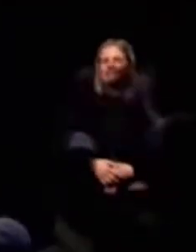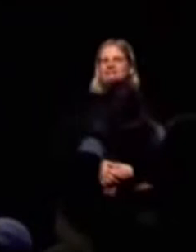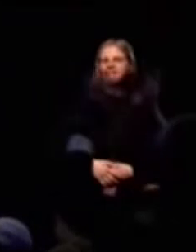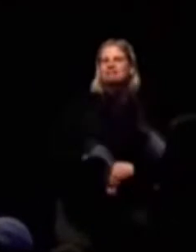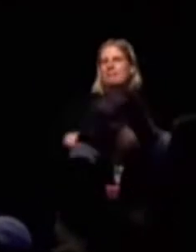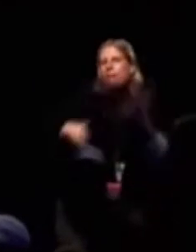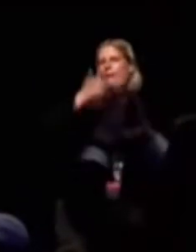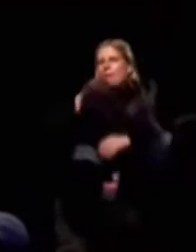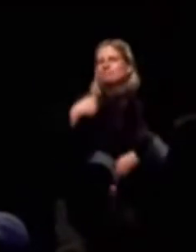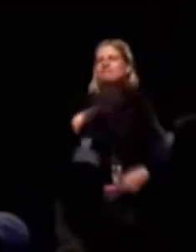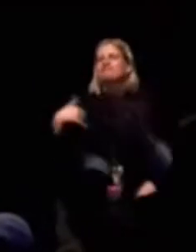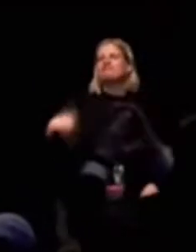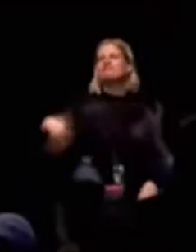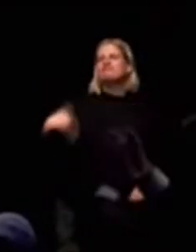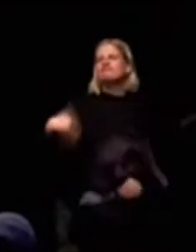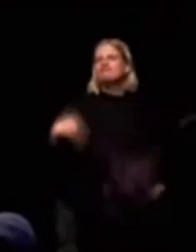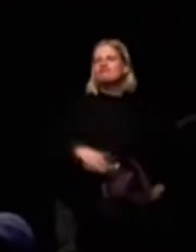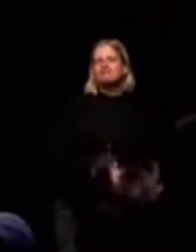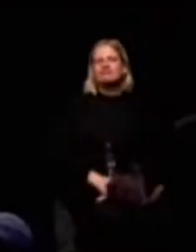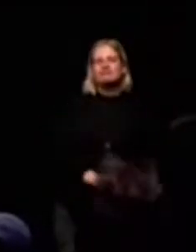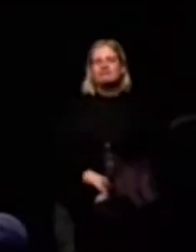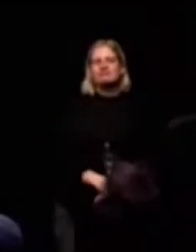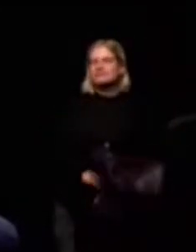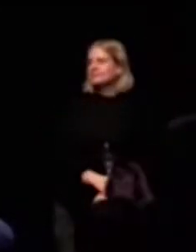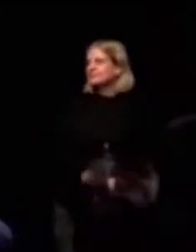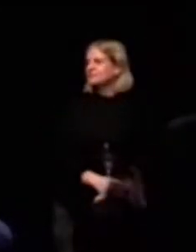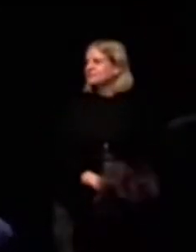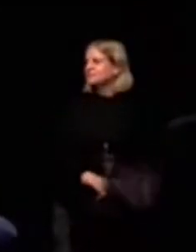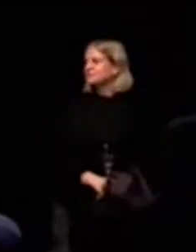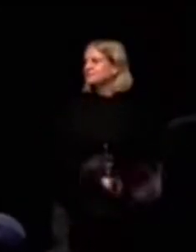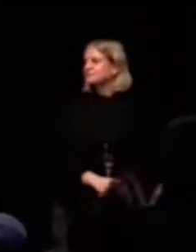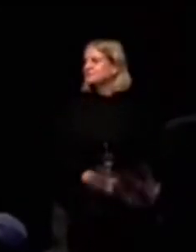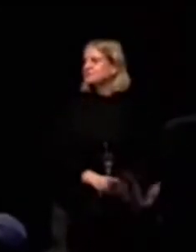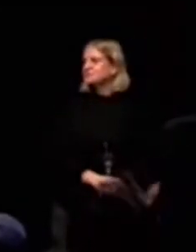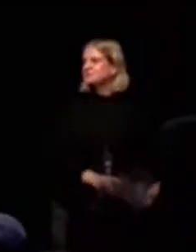Thank you. Thank you. Thank you for that.